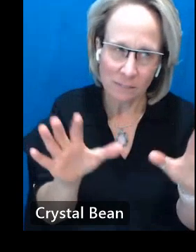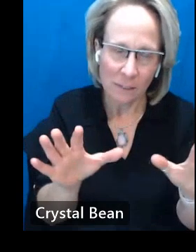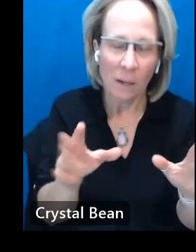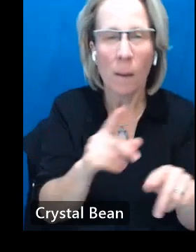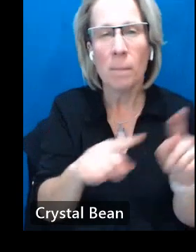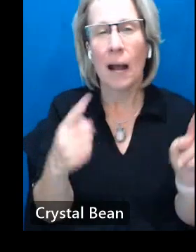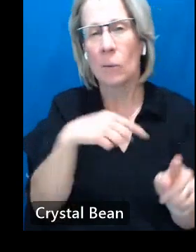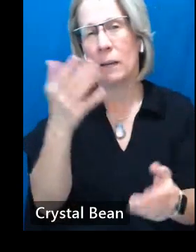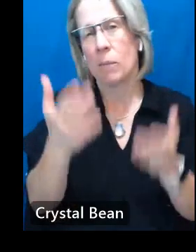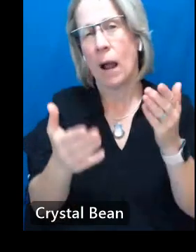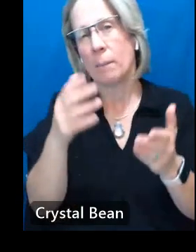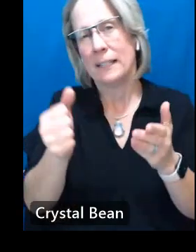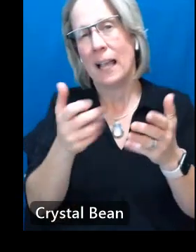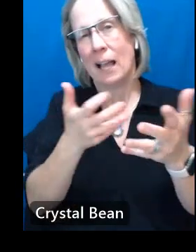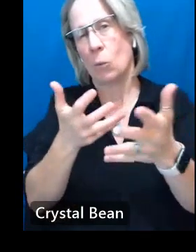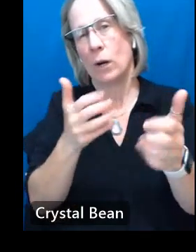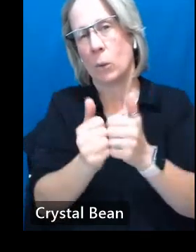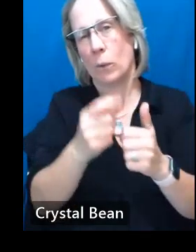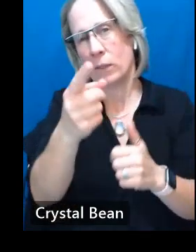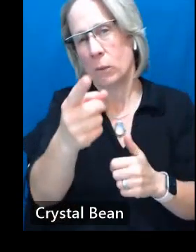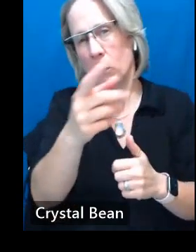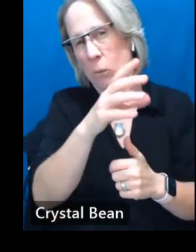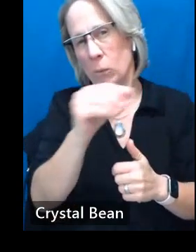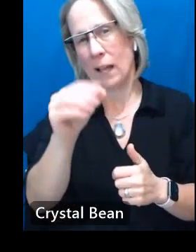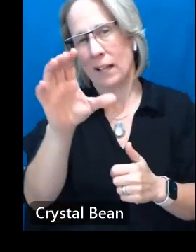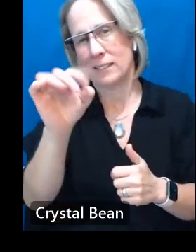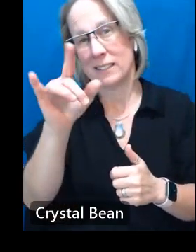and Cecilia to come up with a good way to divide that out.